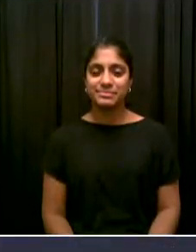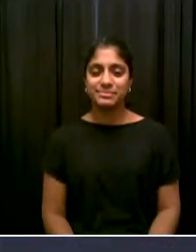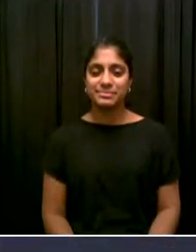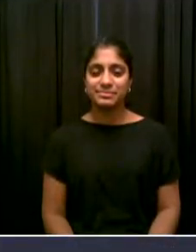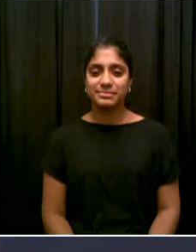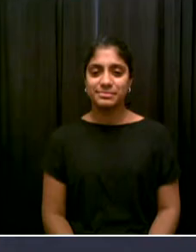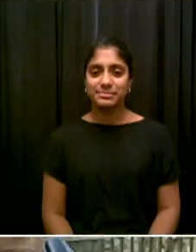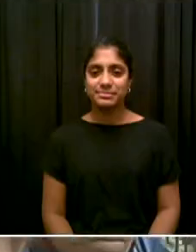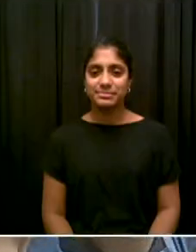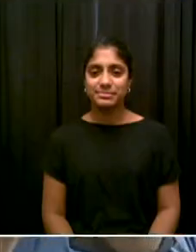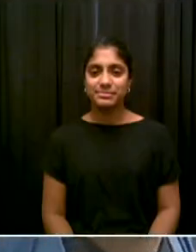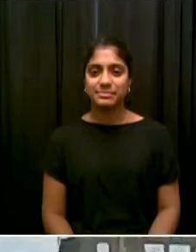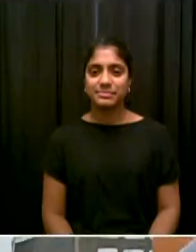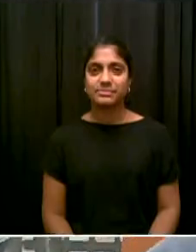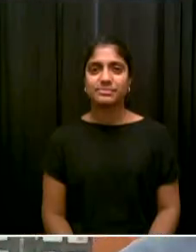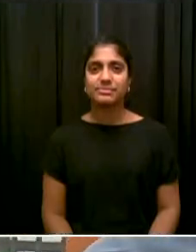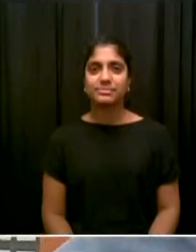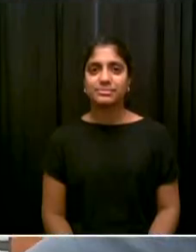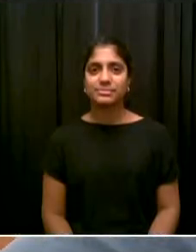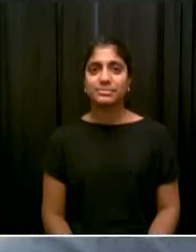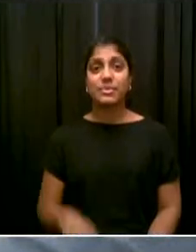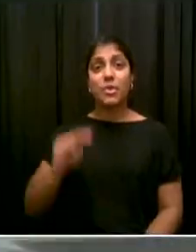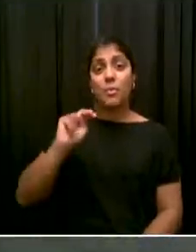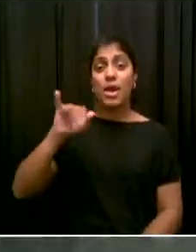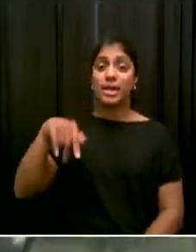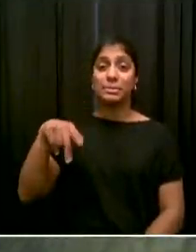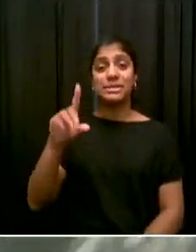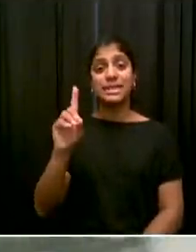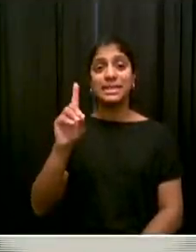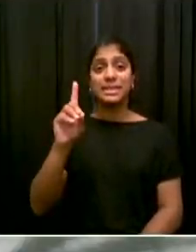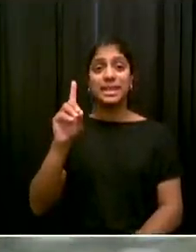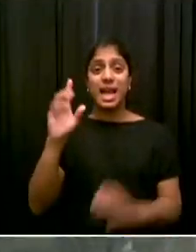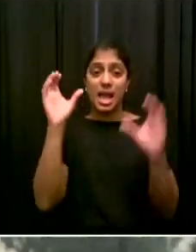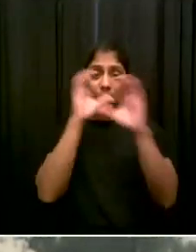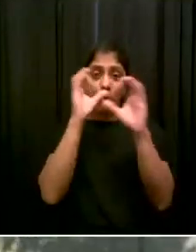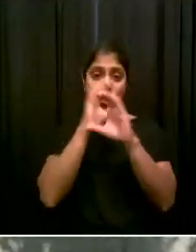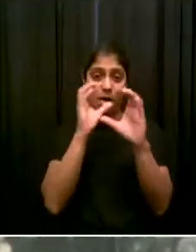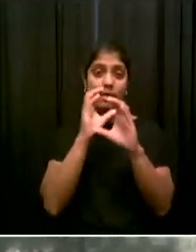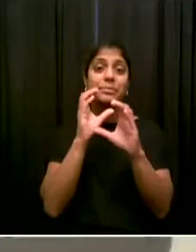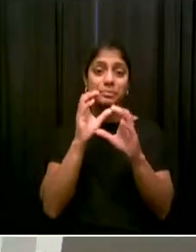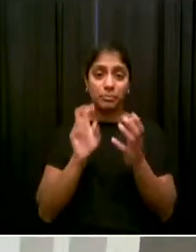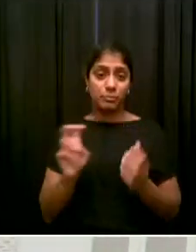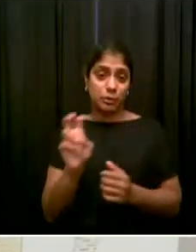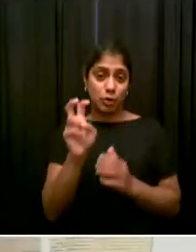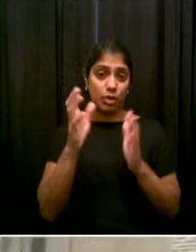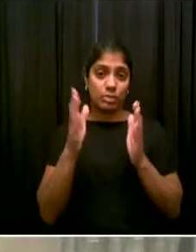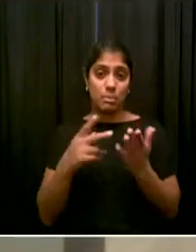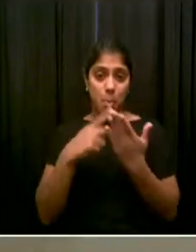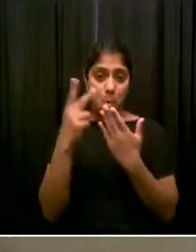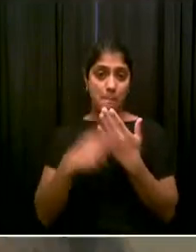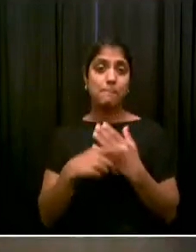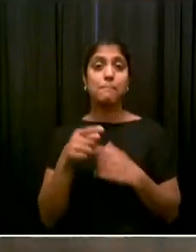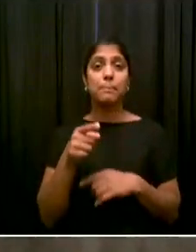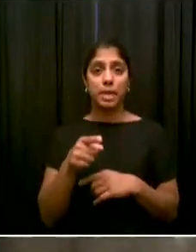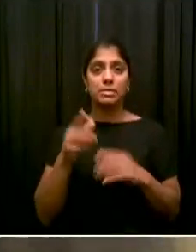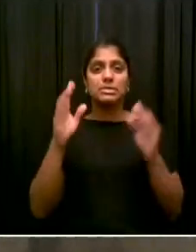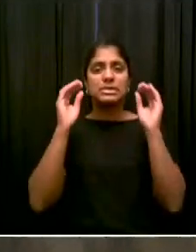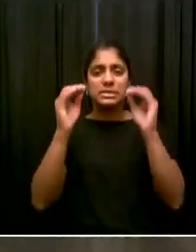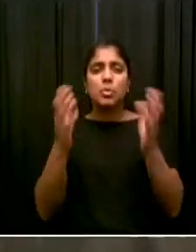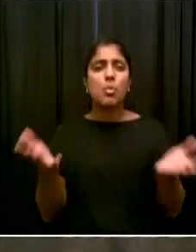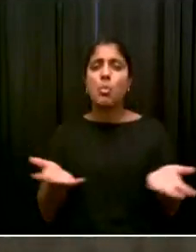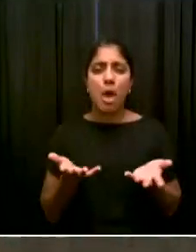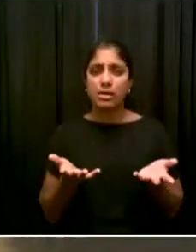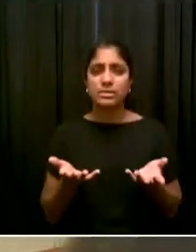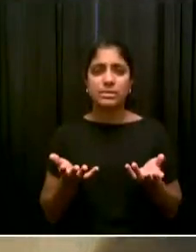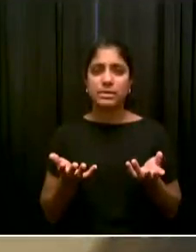The NYPD Explorer program teaches the importance of higher education, self-discipline, and respect for